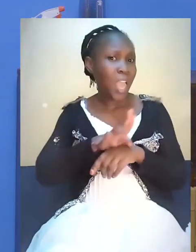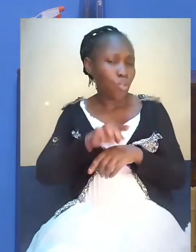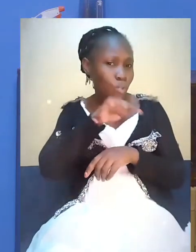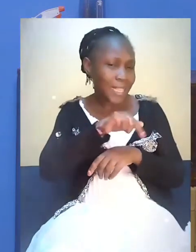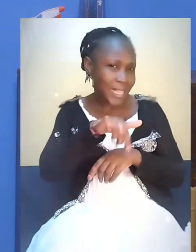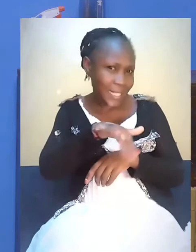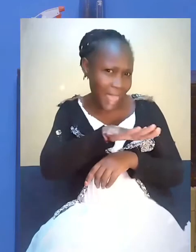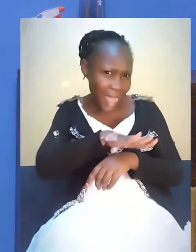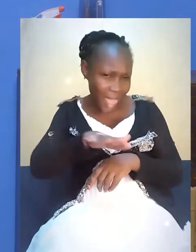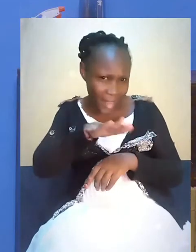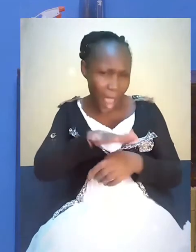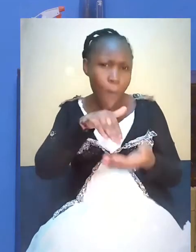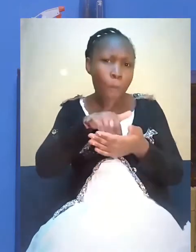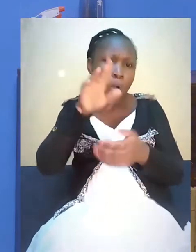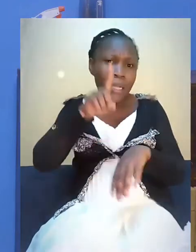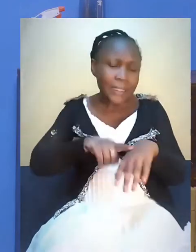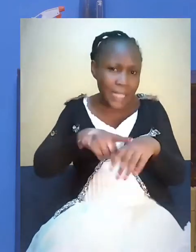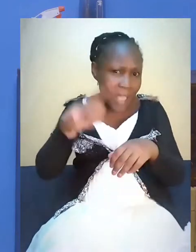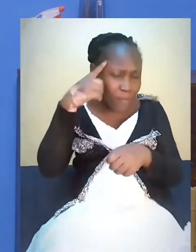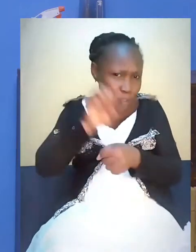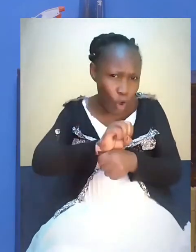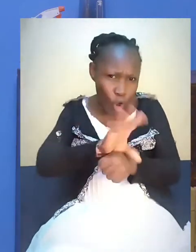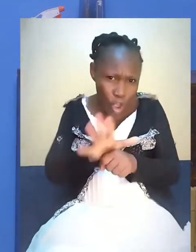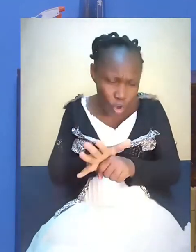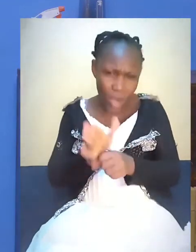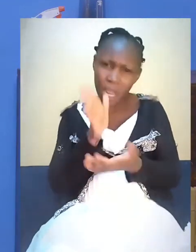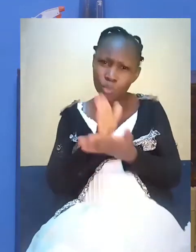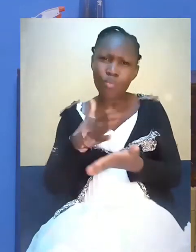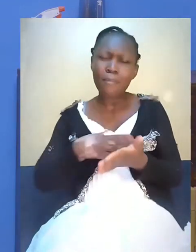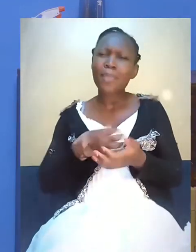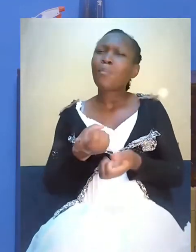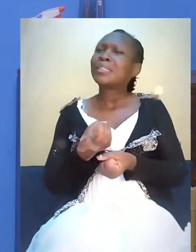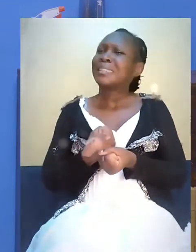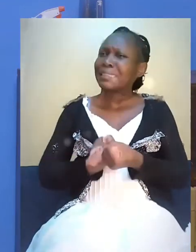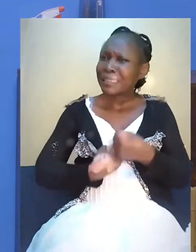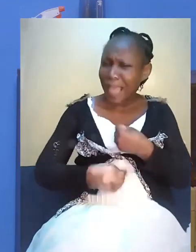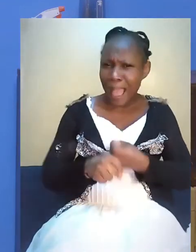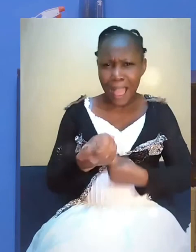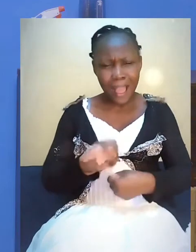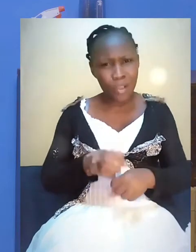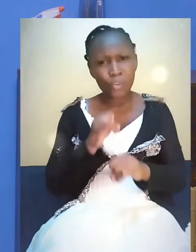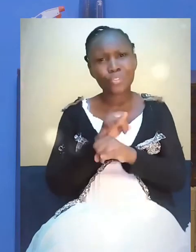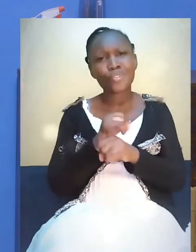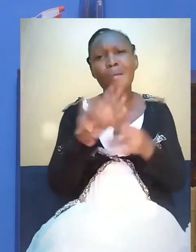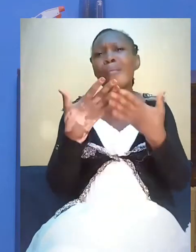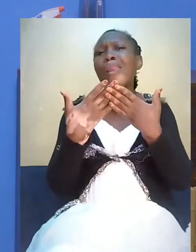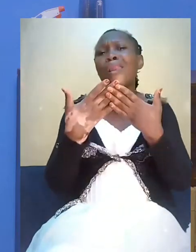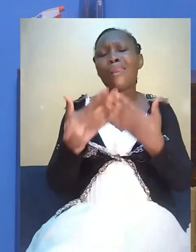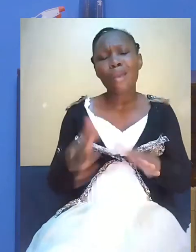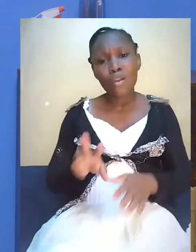light of the pandemic and everything that is happening, people are struggling, people have lost jobs. Even according to the World Health